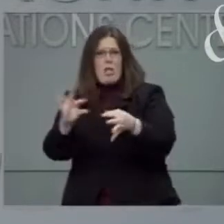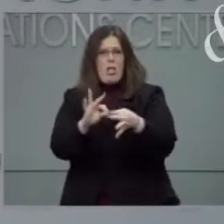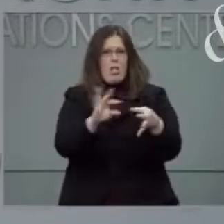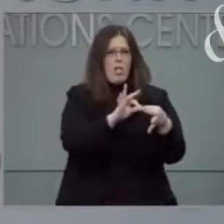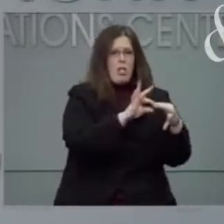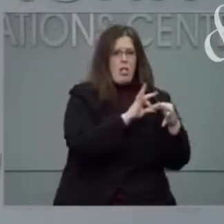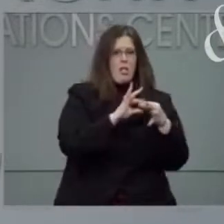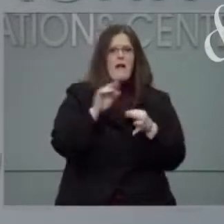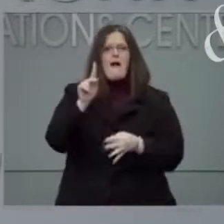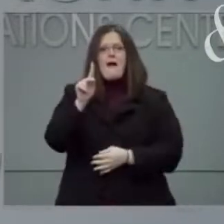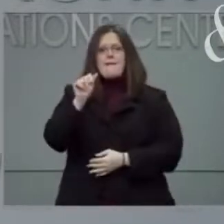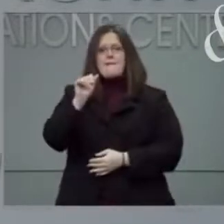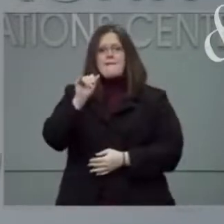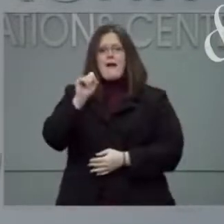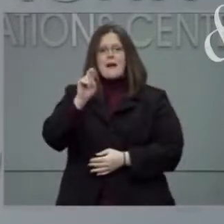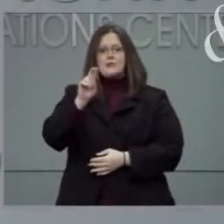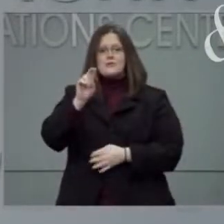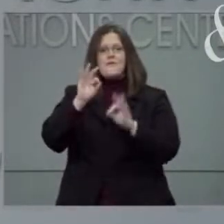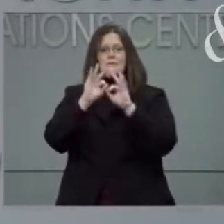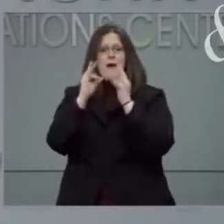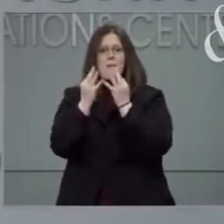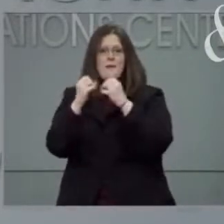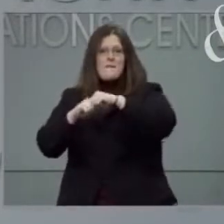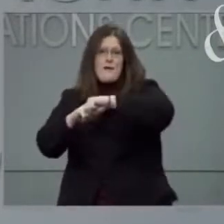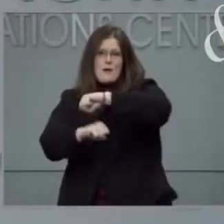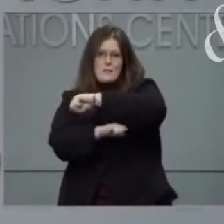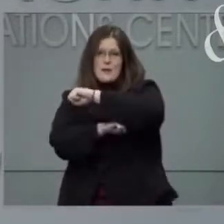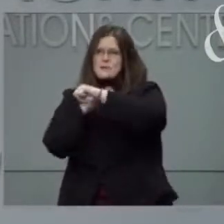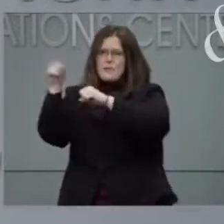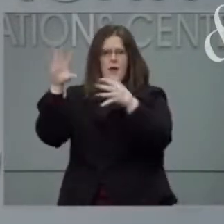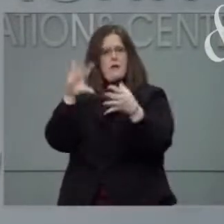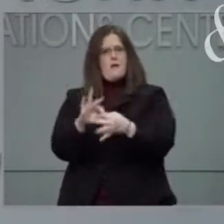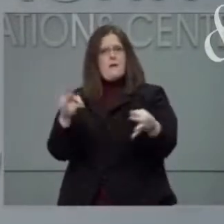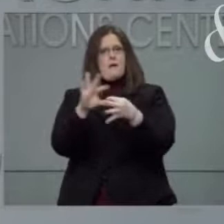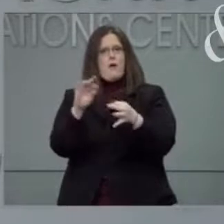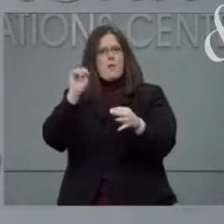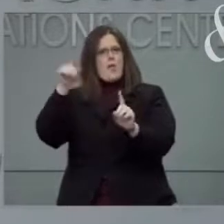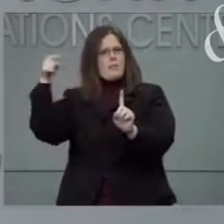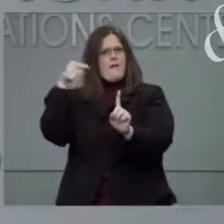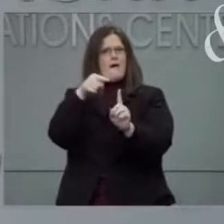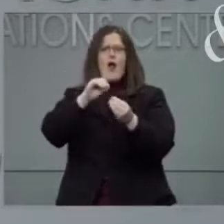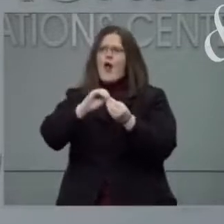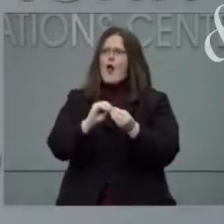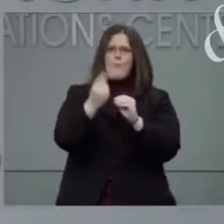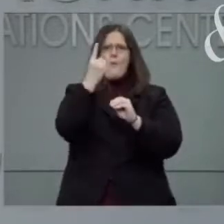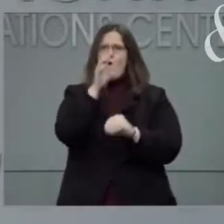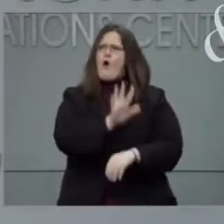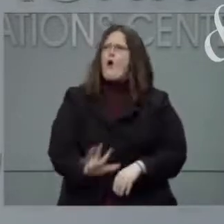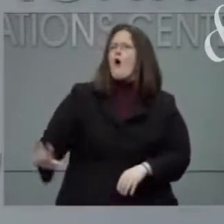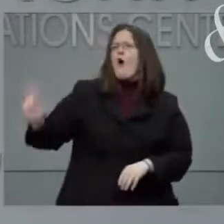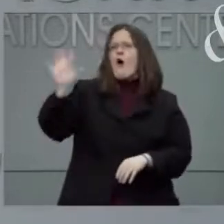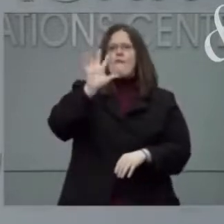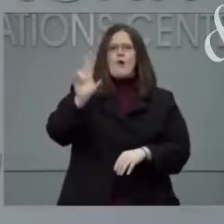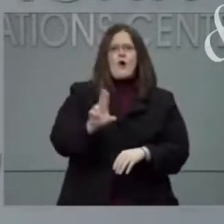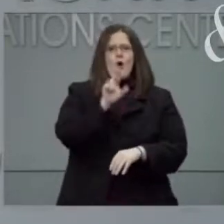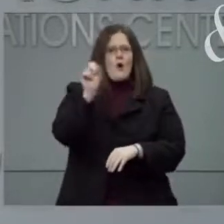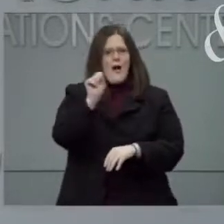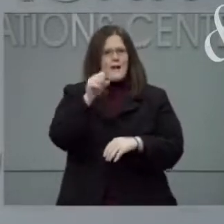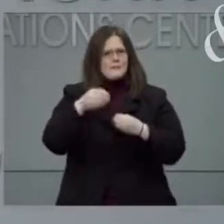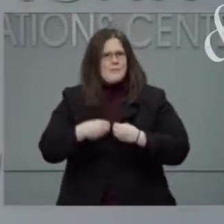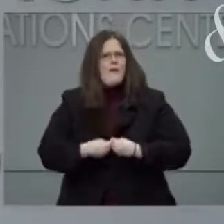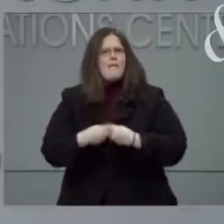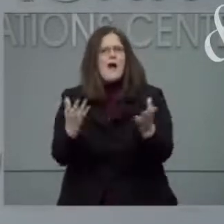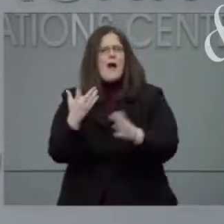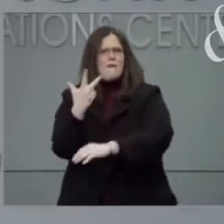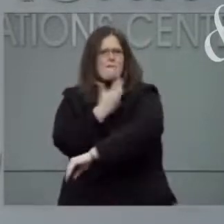nation for vaccinating people 65 and up. As of today, more than 60% of our seniors have received a